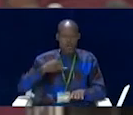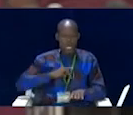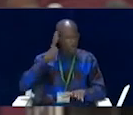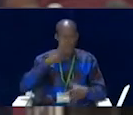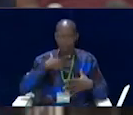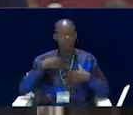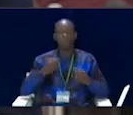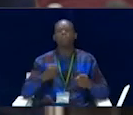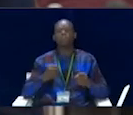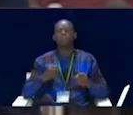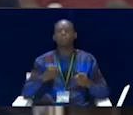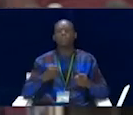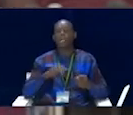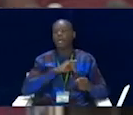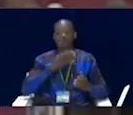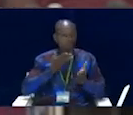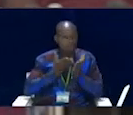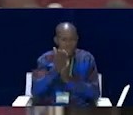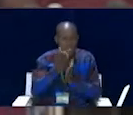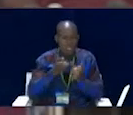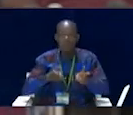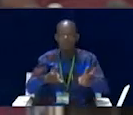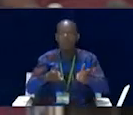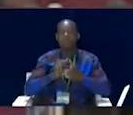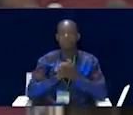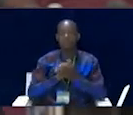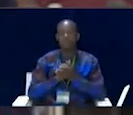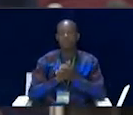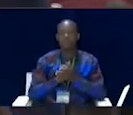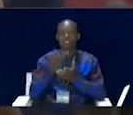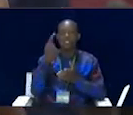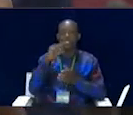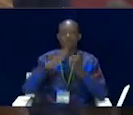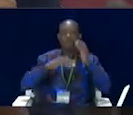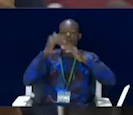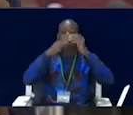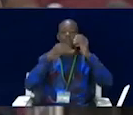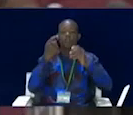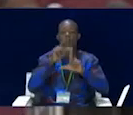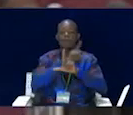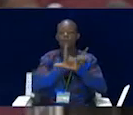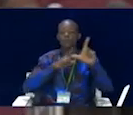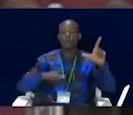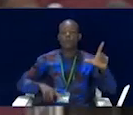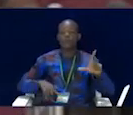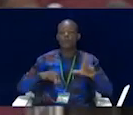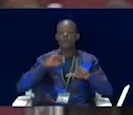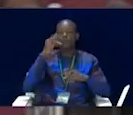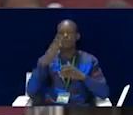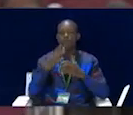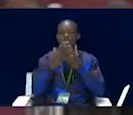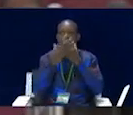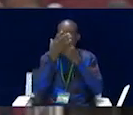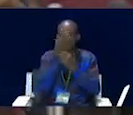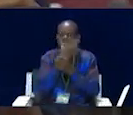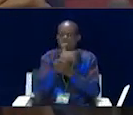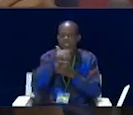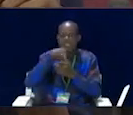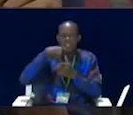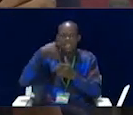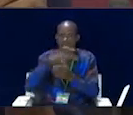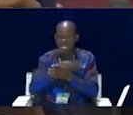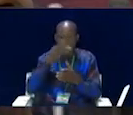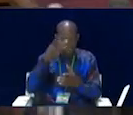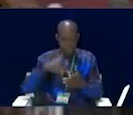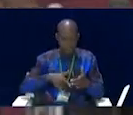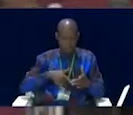whole. And straight away, the fountain of blood was dried up, and she felt in her